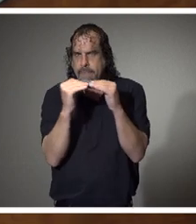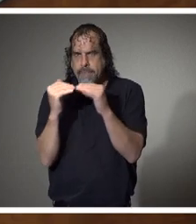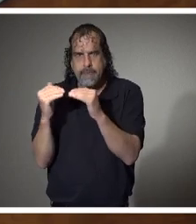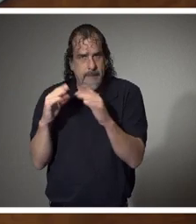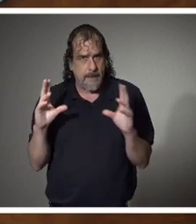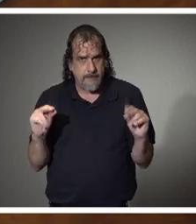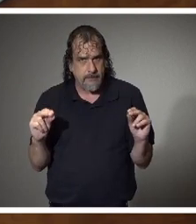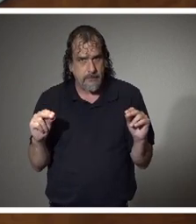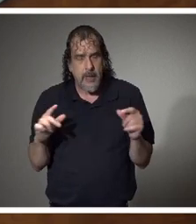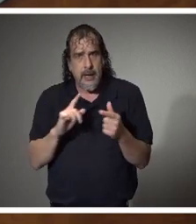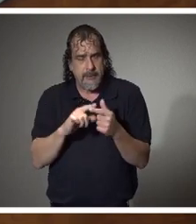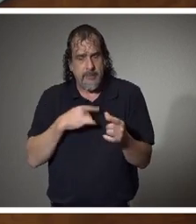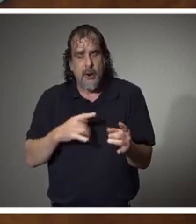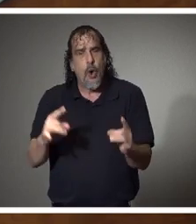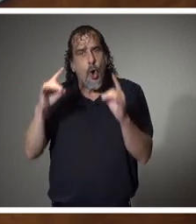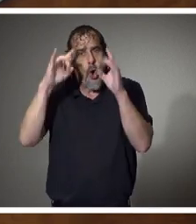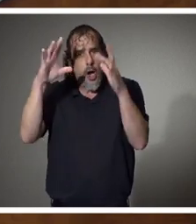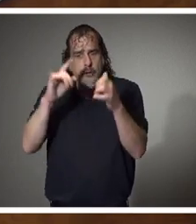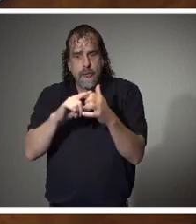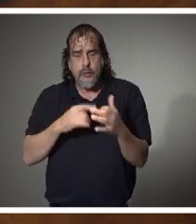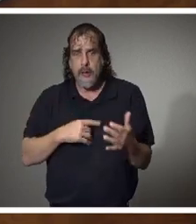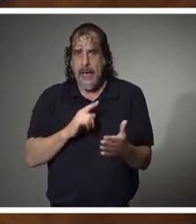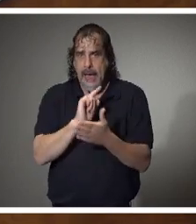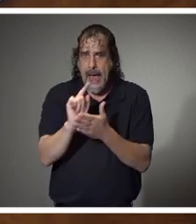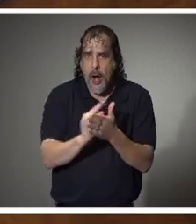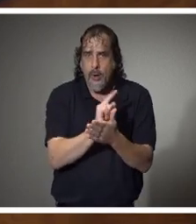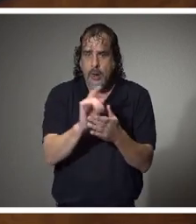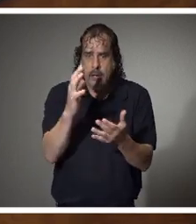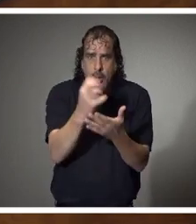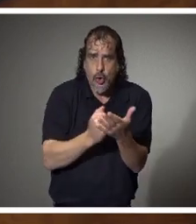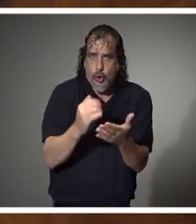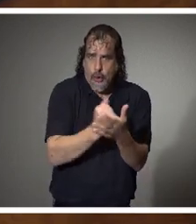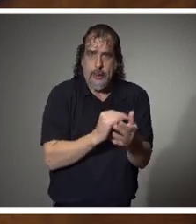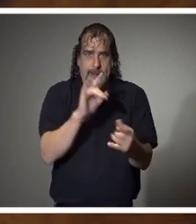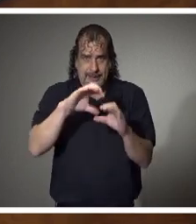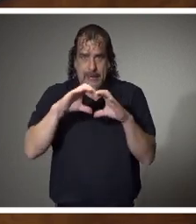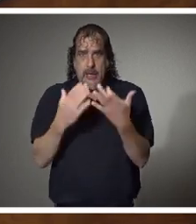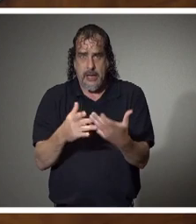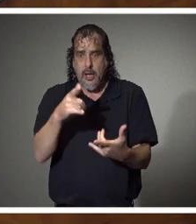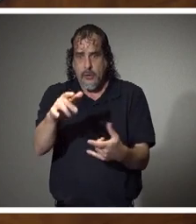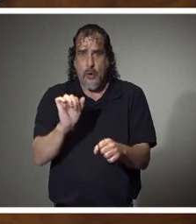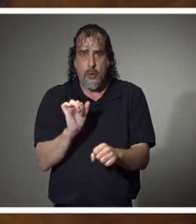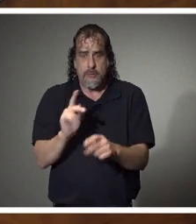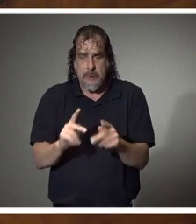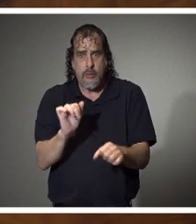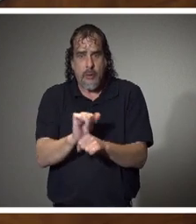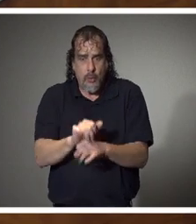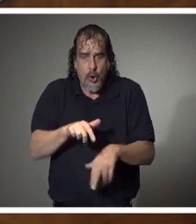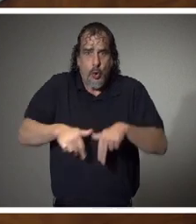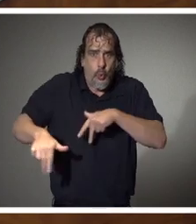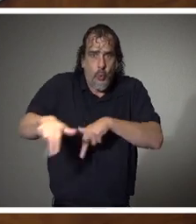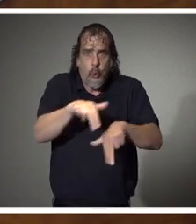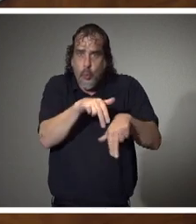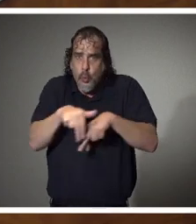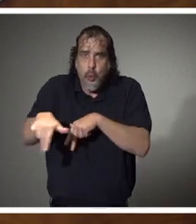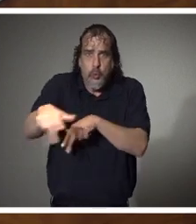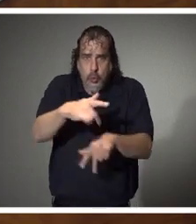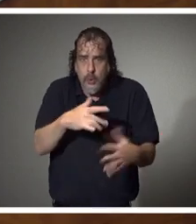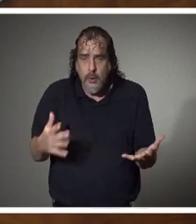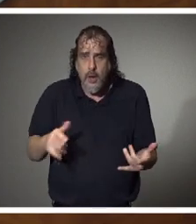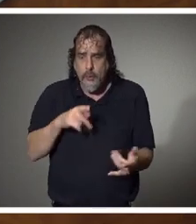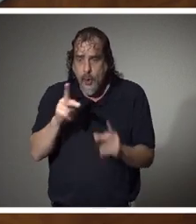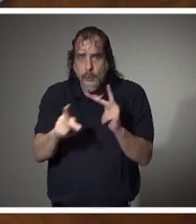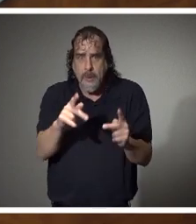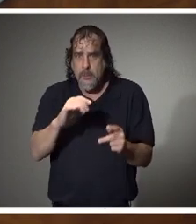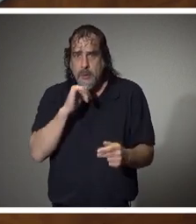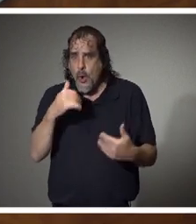been particularly cruel to the working class, those people who work on their feet, those people who don't have a